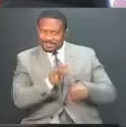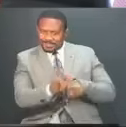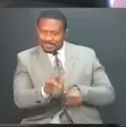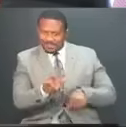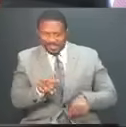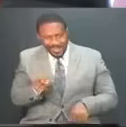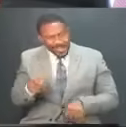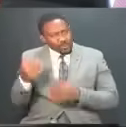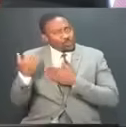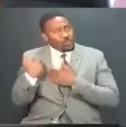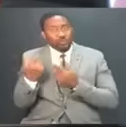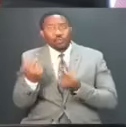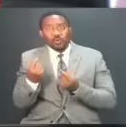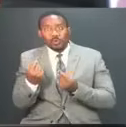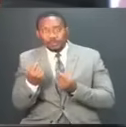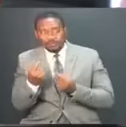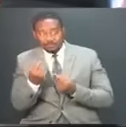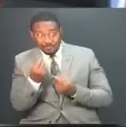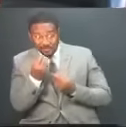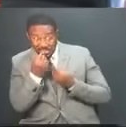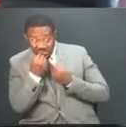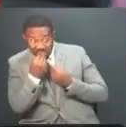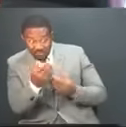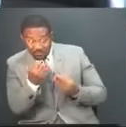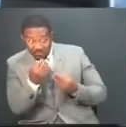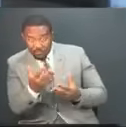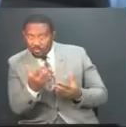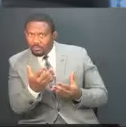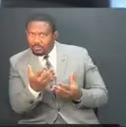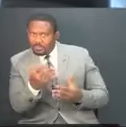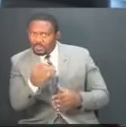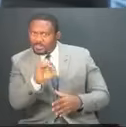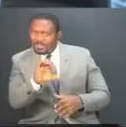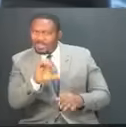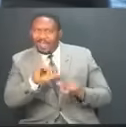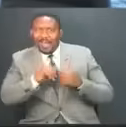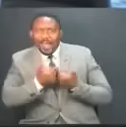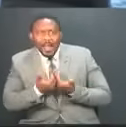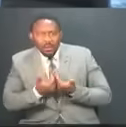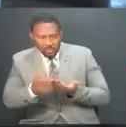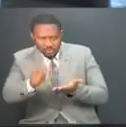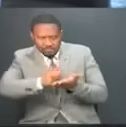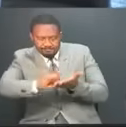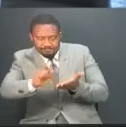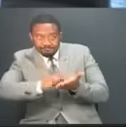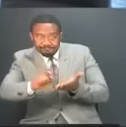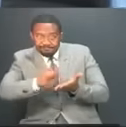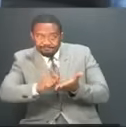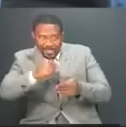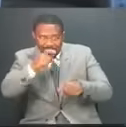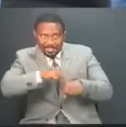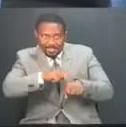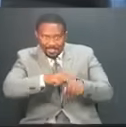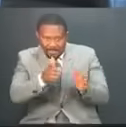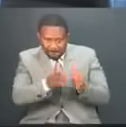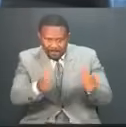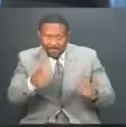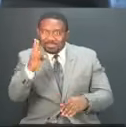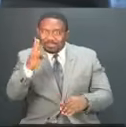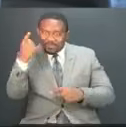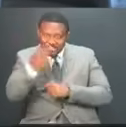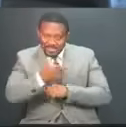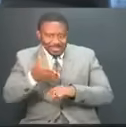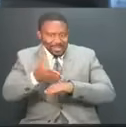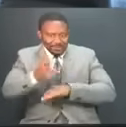notify the Electoral Commission in writing within 7 days after the vacancy occurred, and